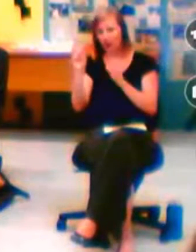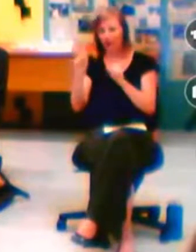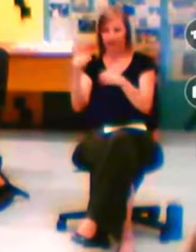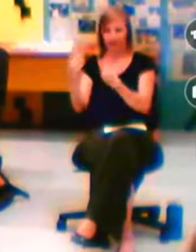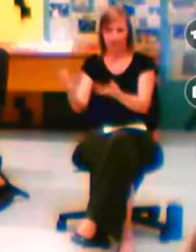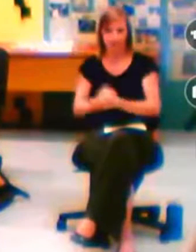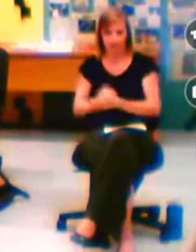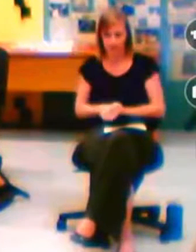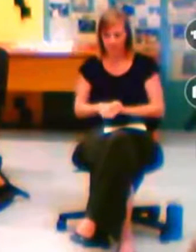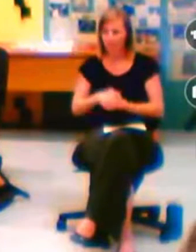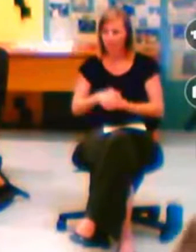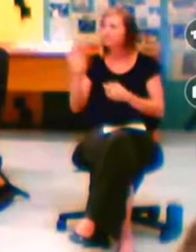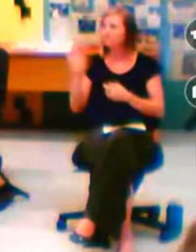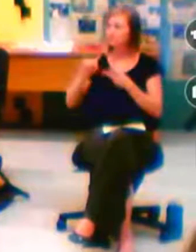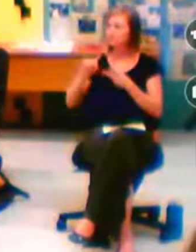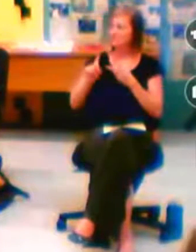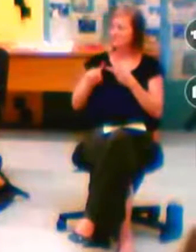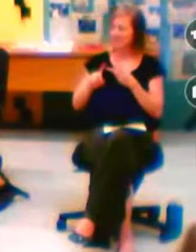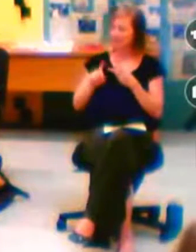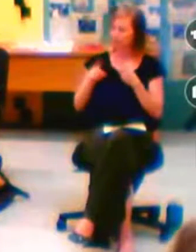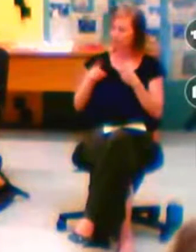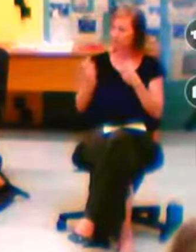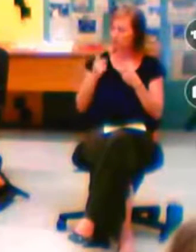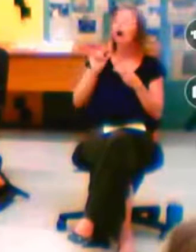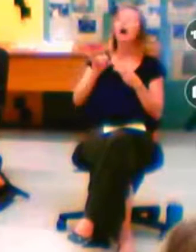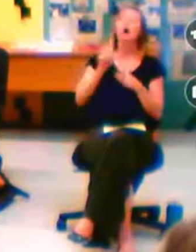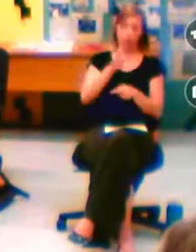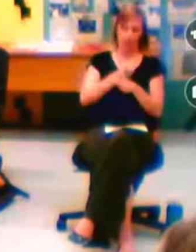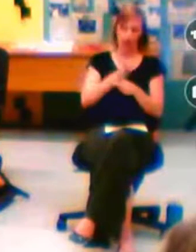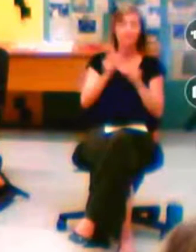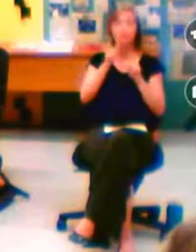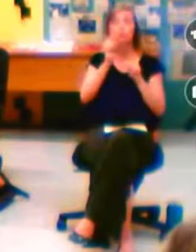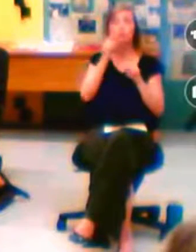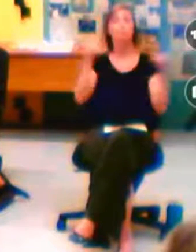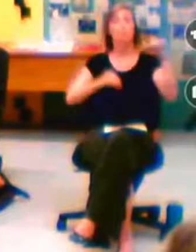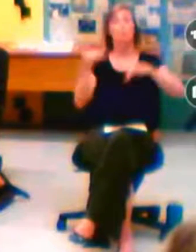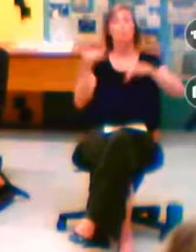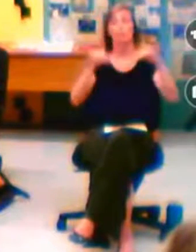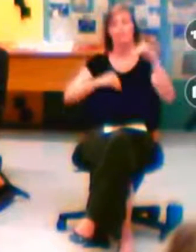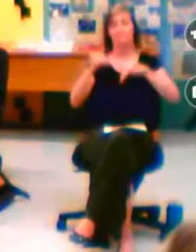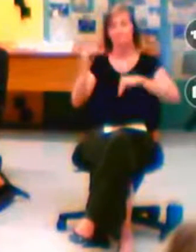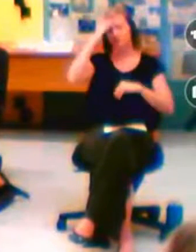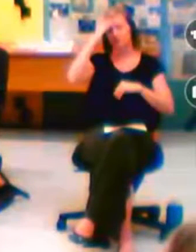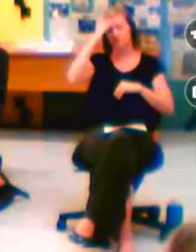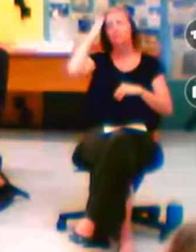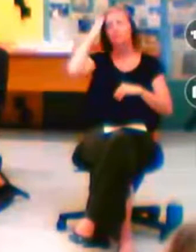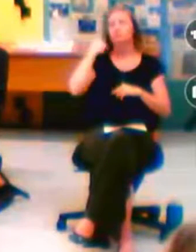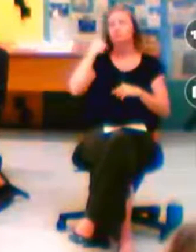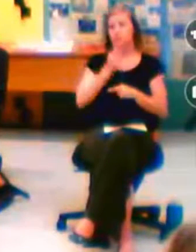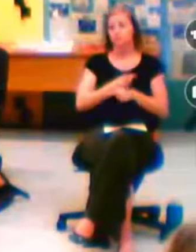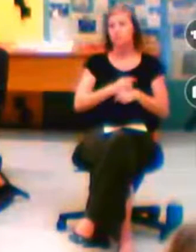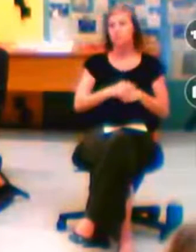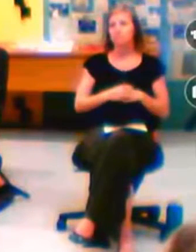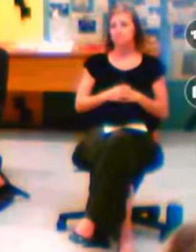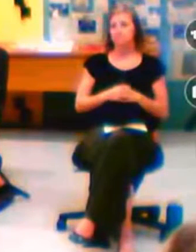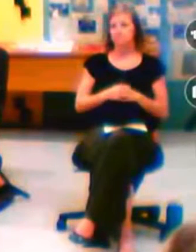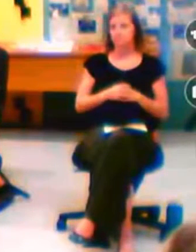be placed onto Colorado Care, that if it's a service we do not have in the state, it has to be paid for where it can be